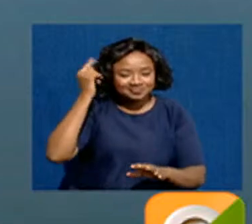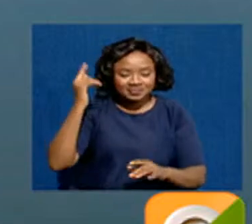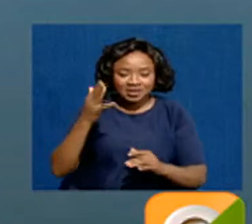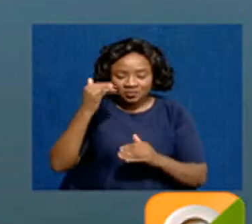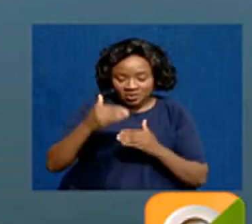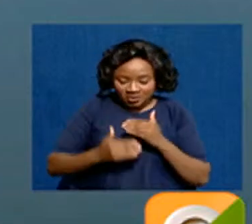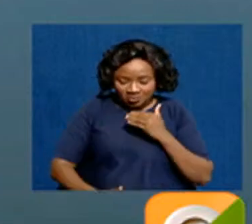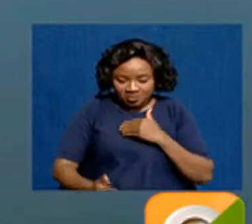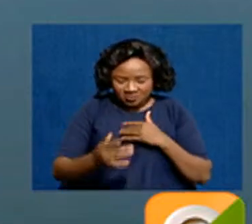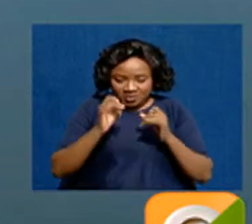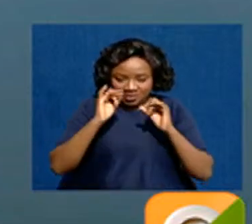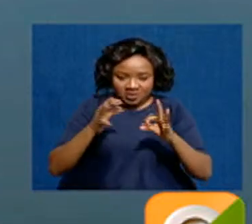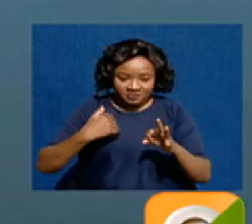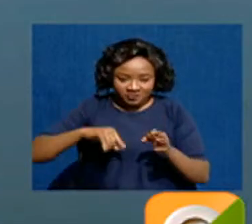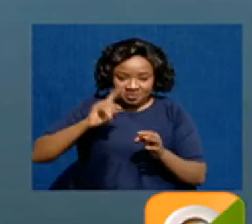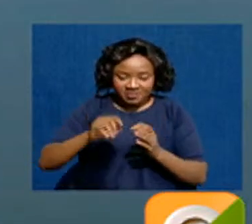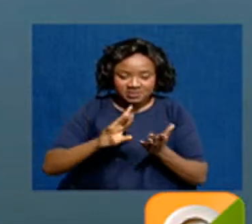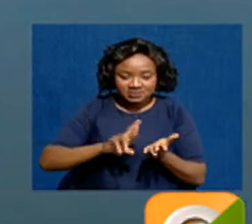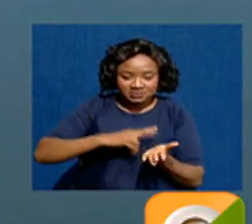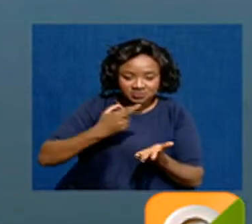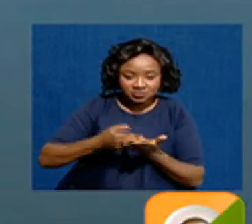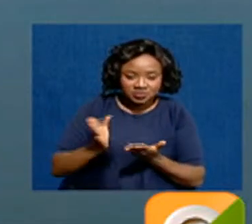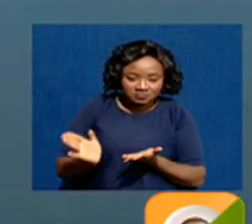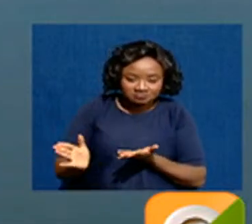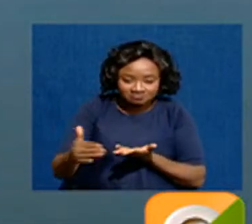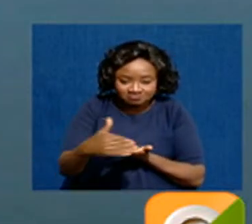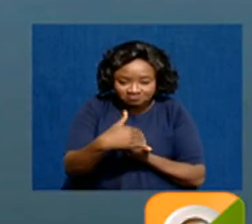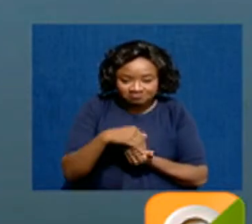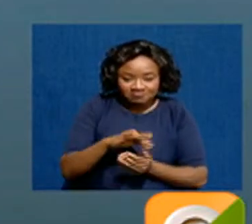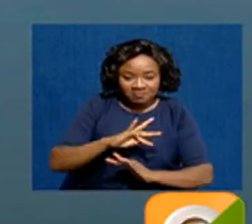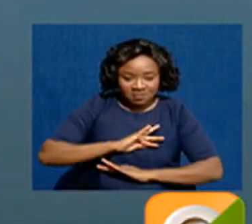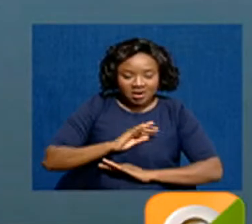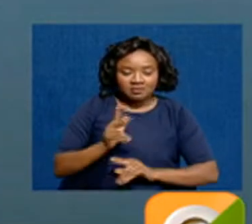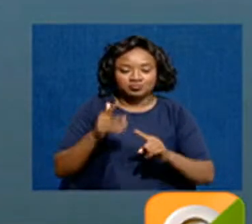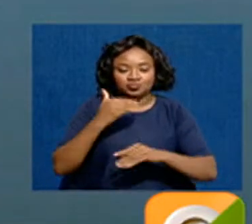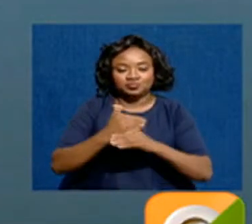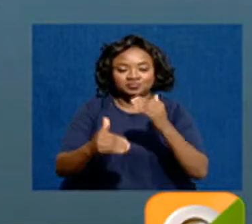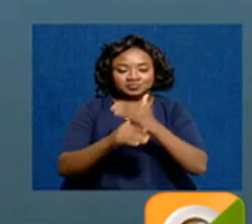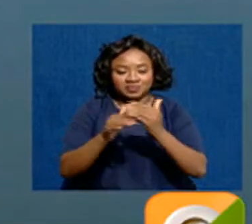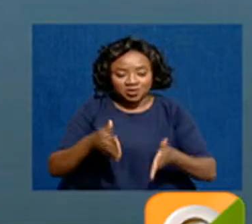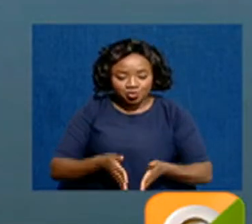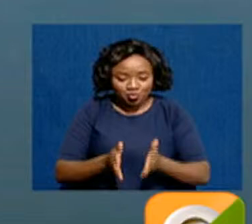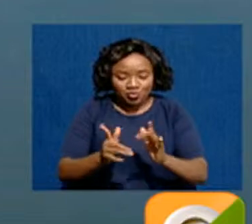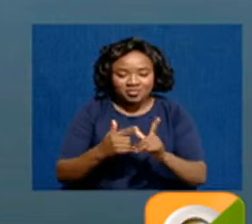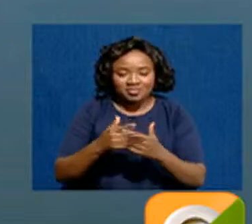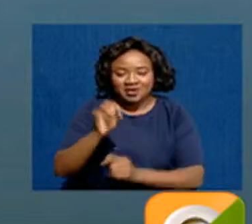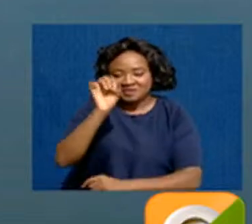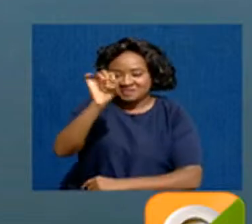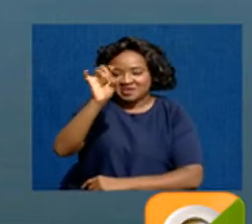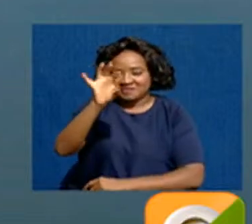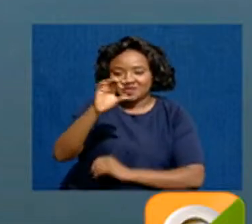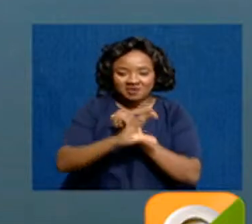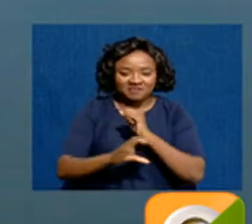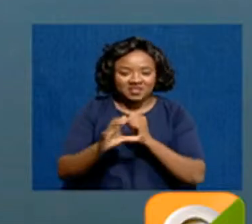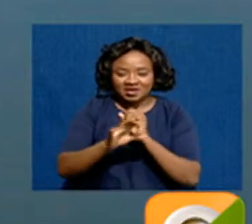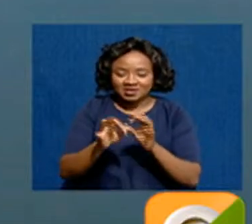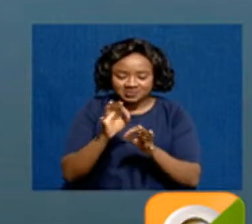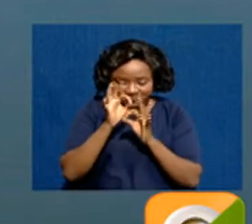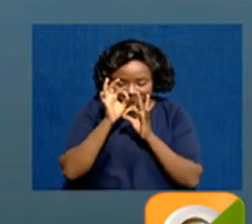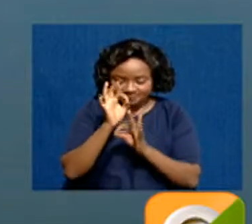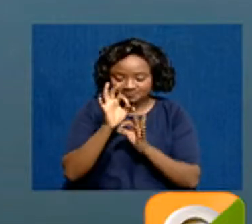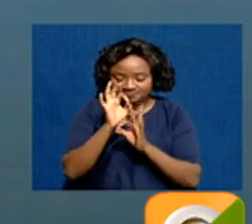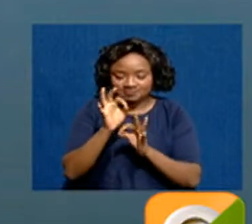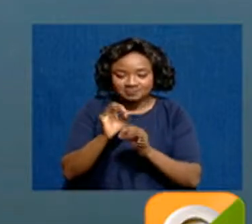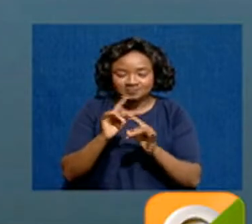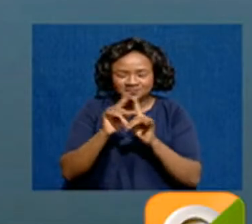must raise resources that are going to be enough to build our roads, the future of the country is in tolling. Dualing and tolling these roads.